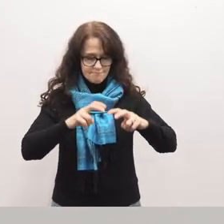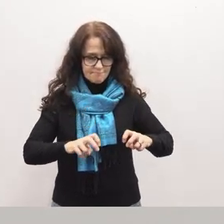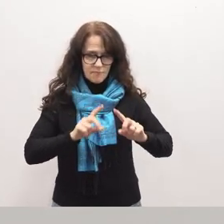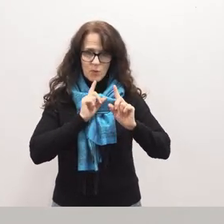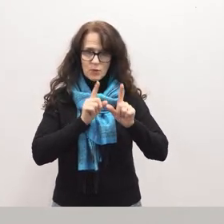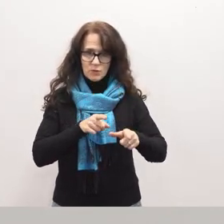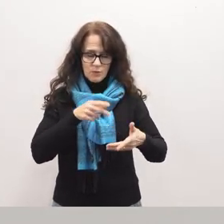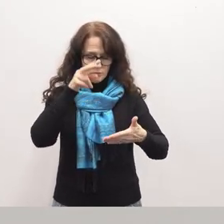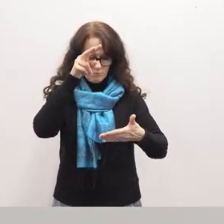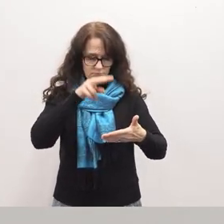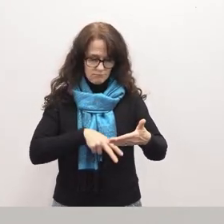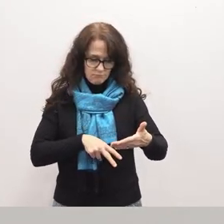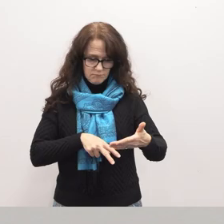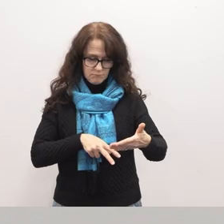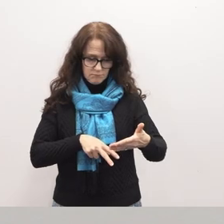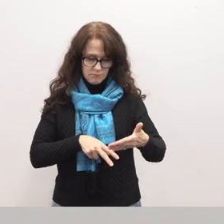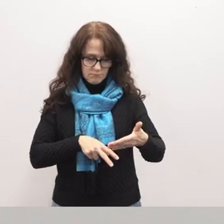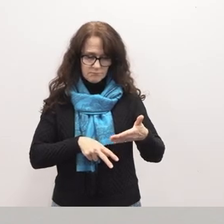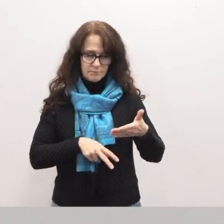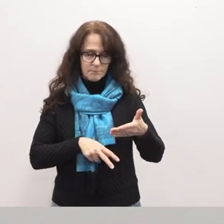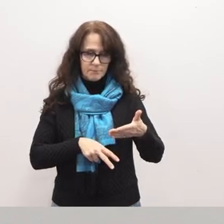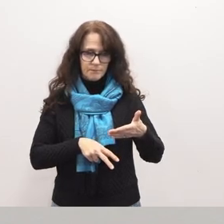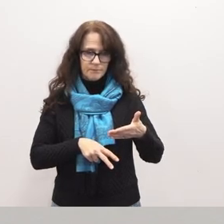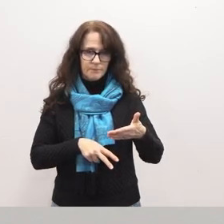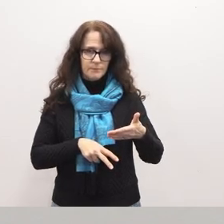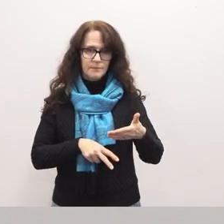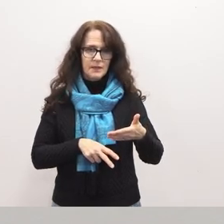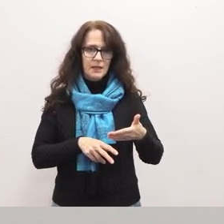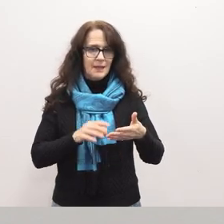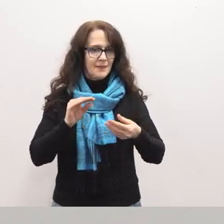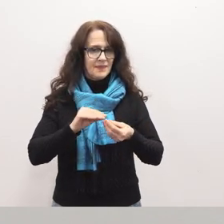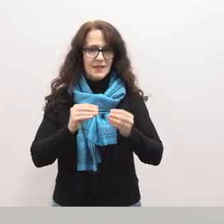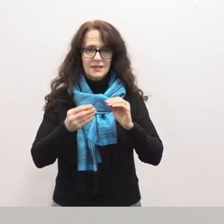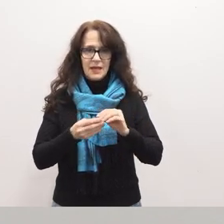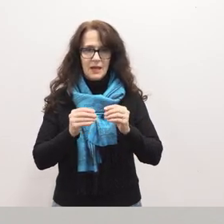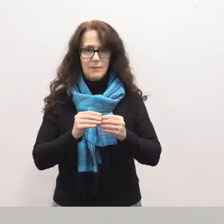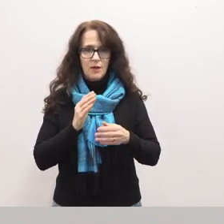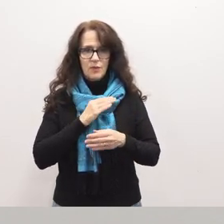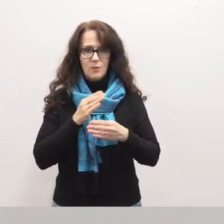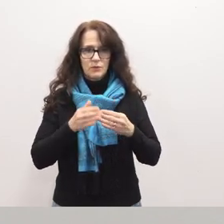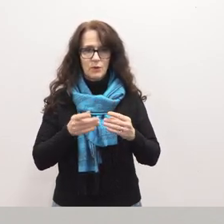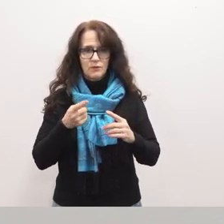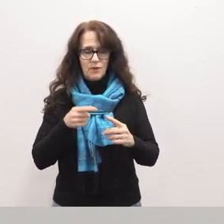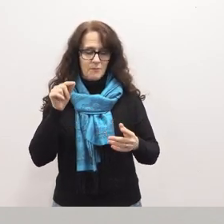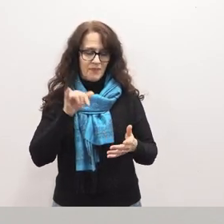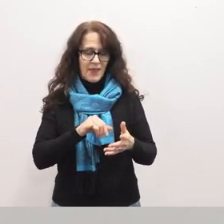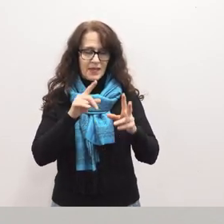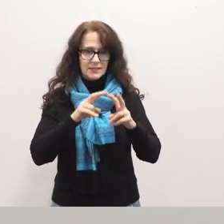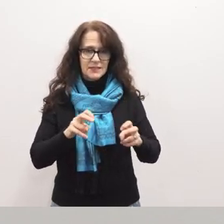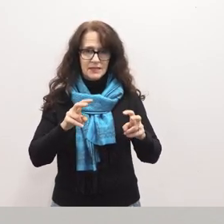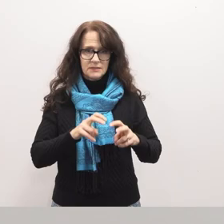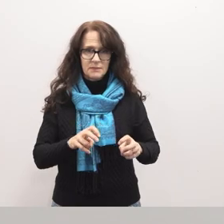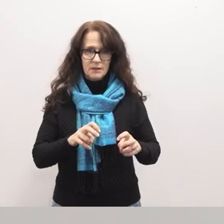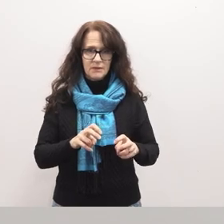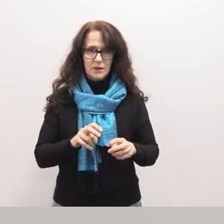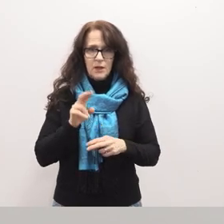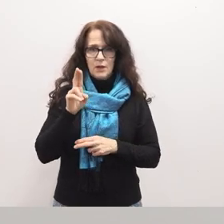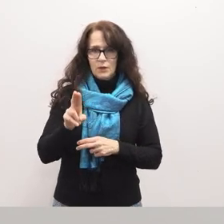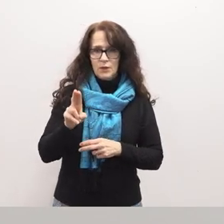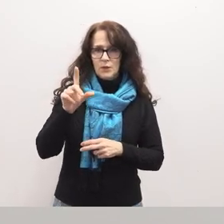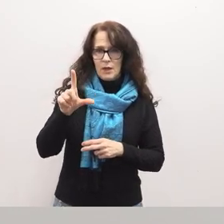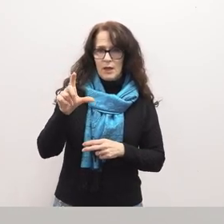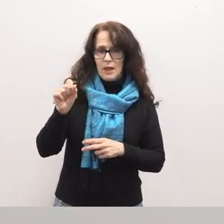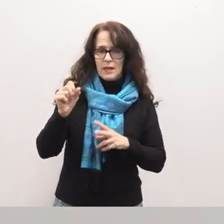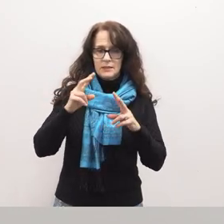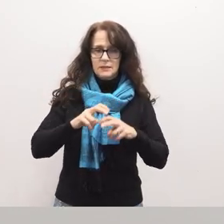result and look at the data, the results from that assessment. You would look at the ULS